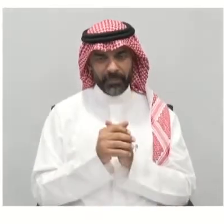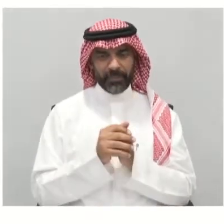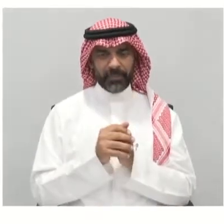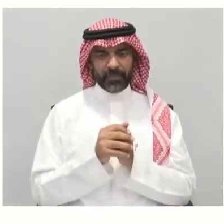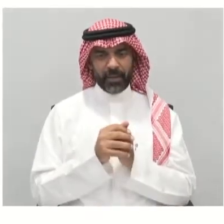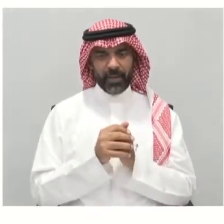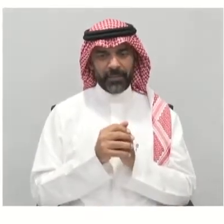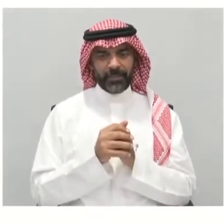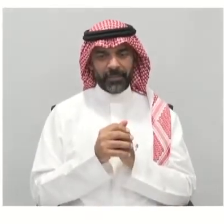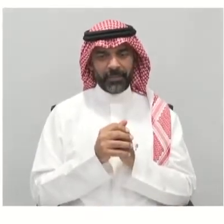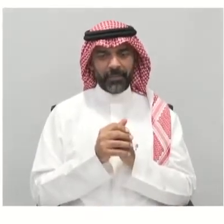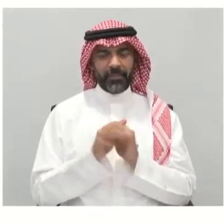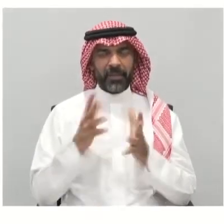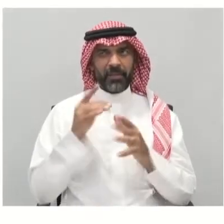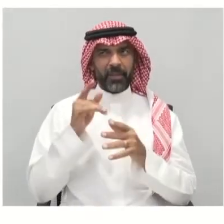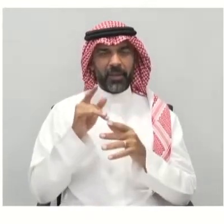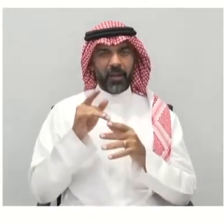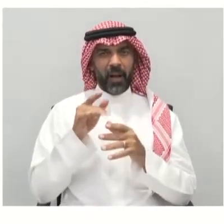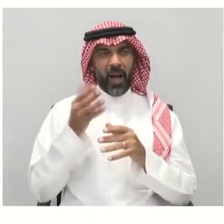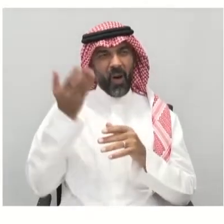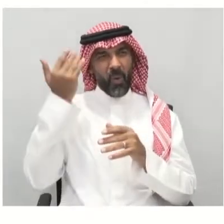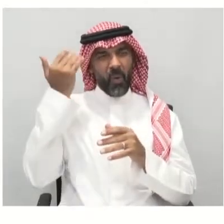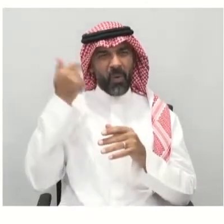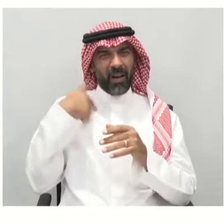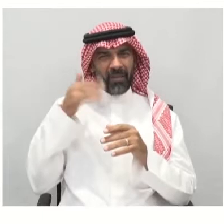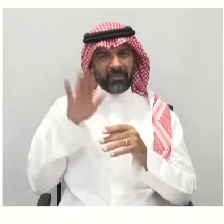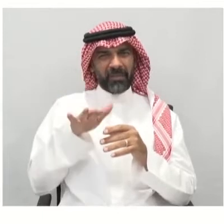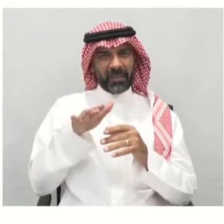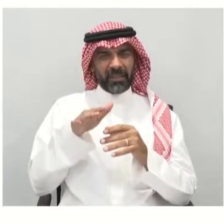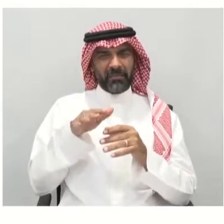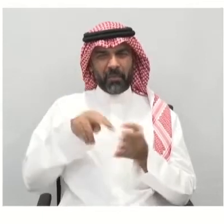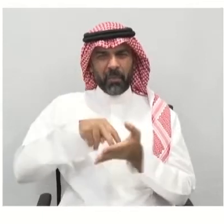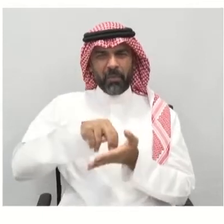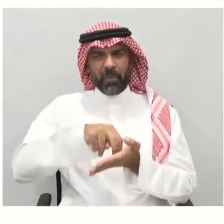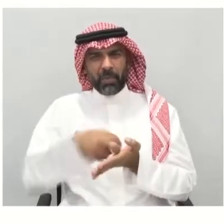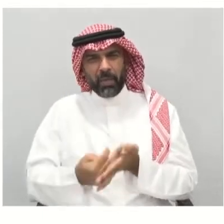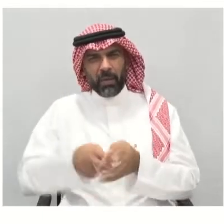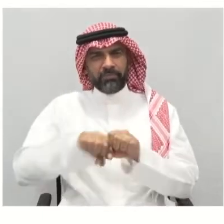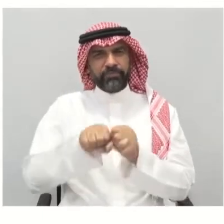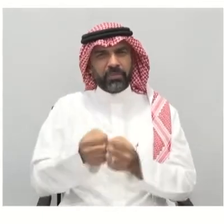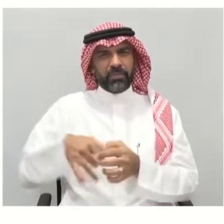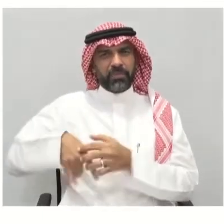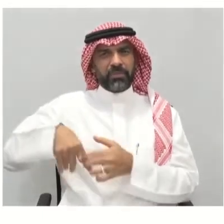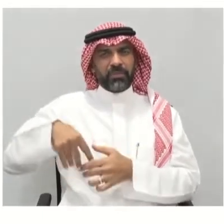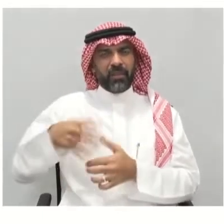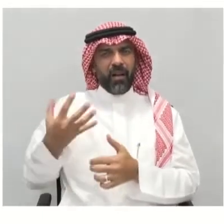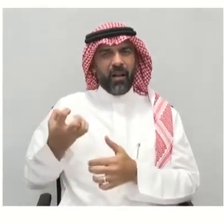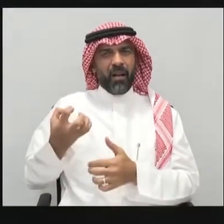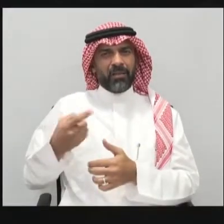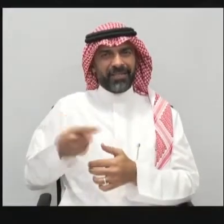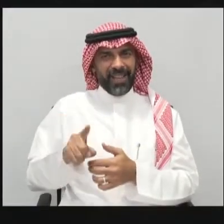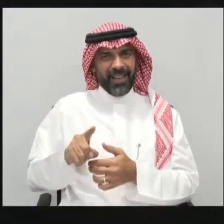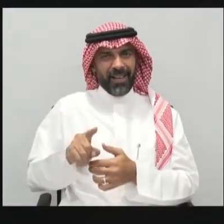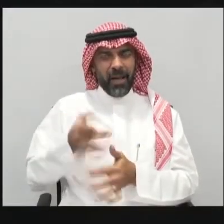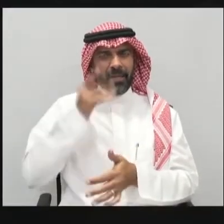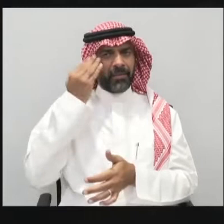And also, maybe something happened, an accident happened, right? So maybe that day is a day you never